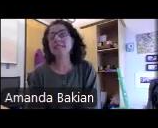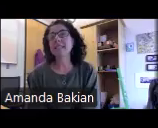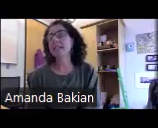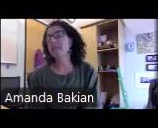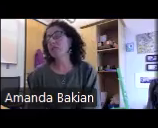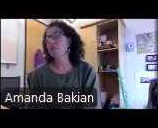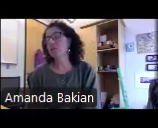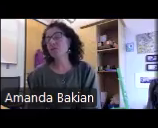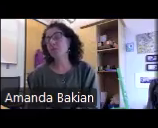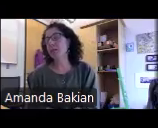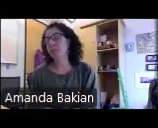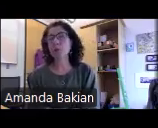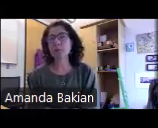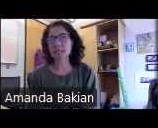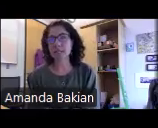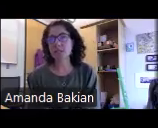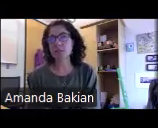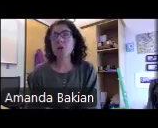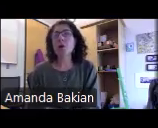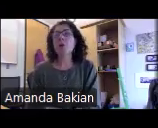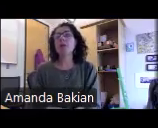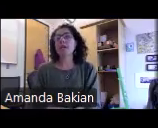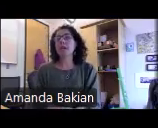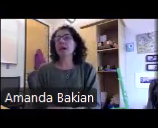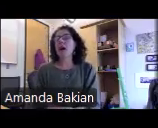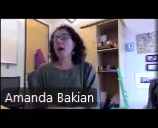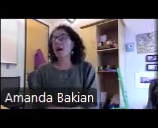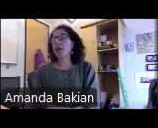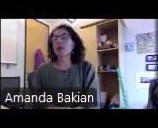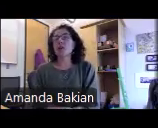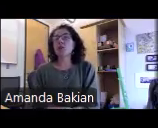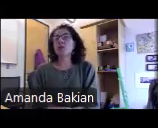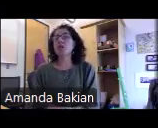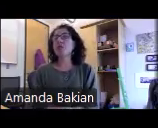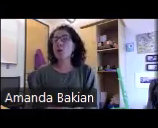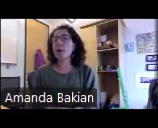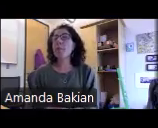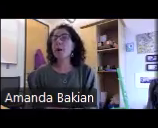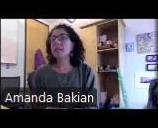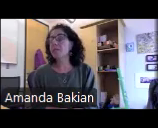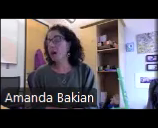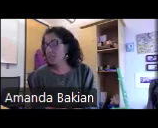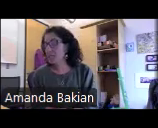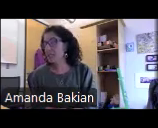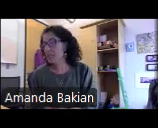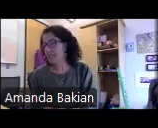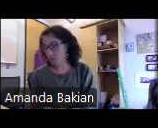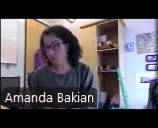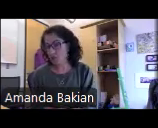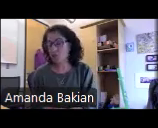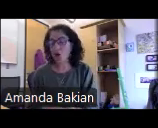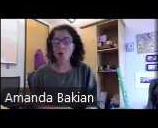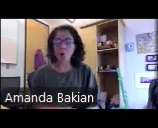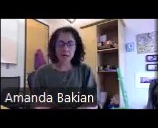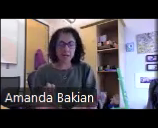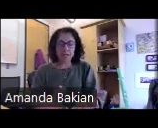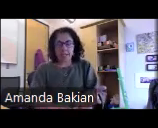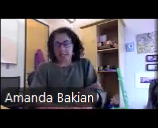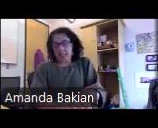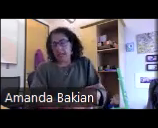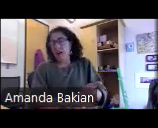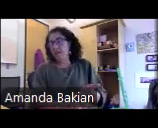How URAD data is used for many purposes. We are used to inform public policy decisions.